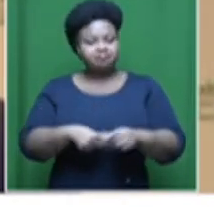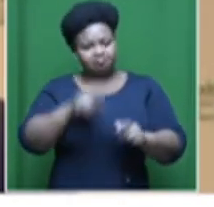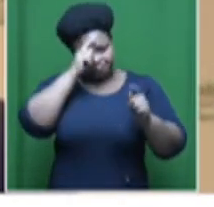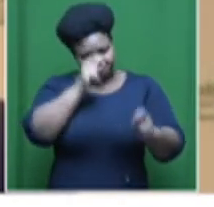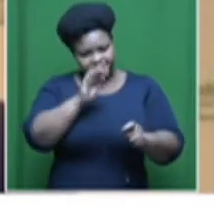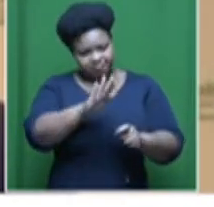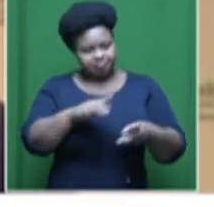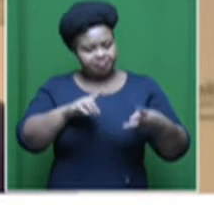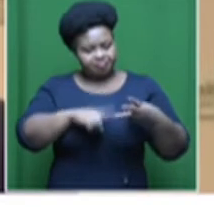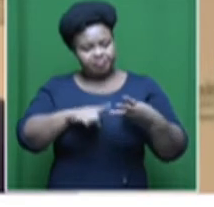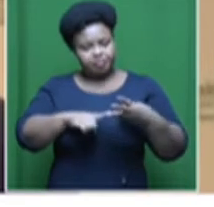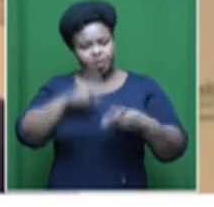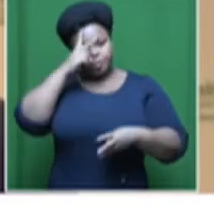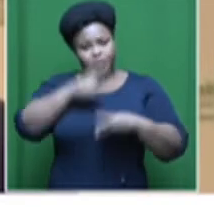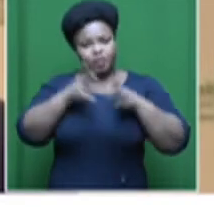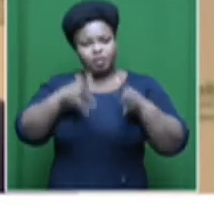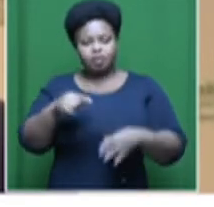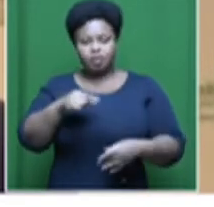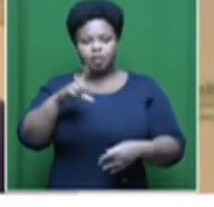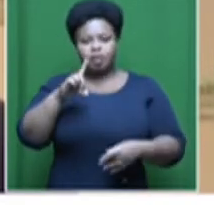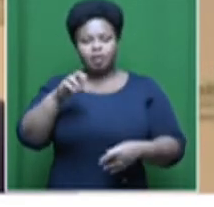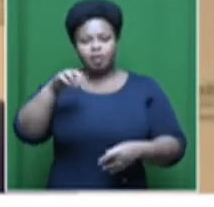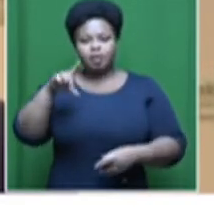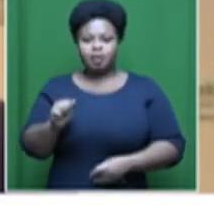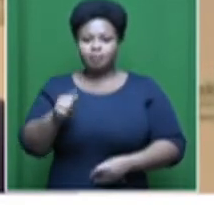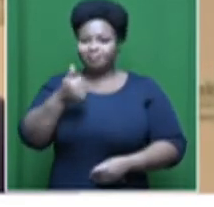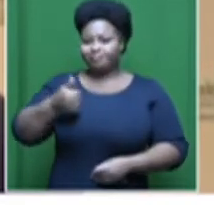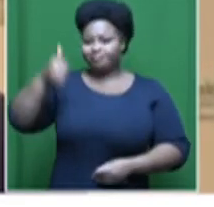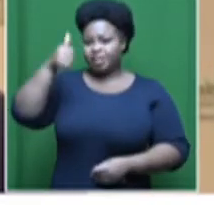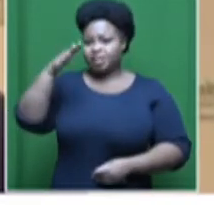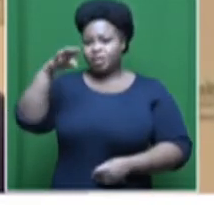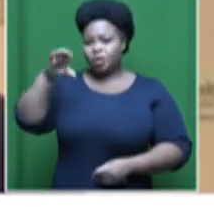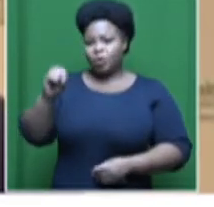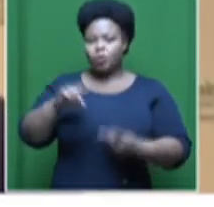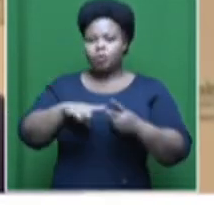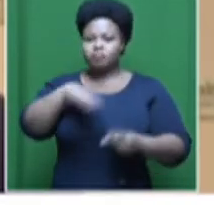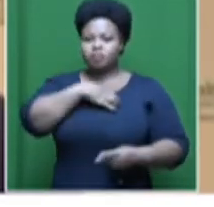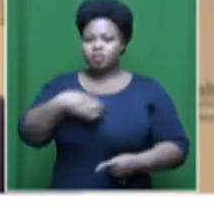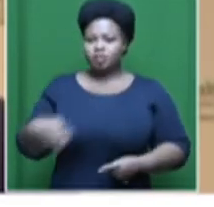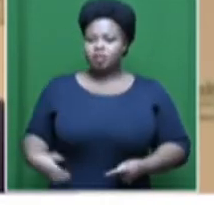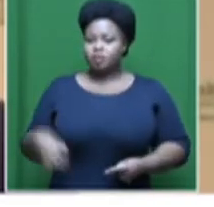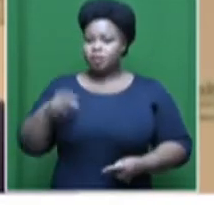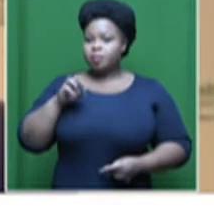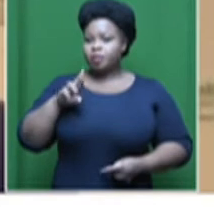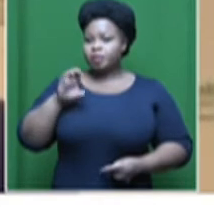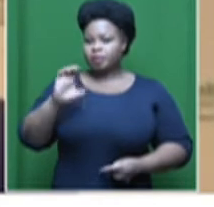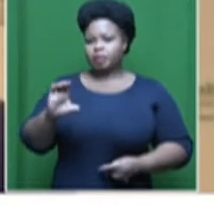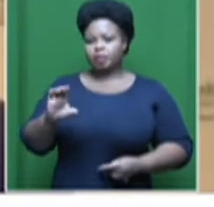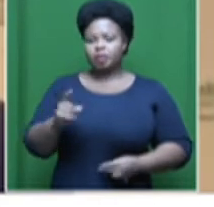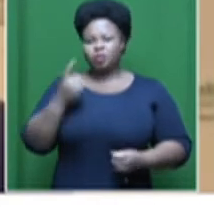Glenda Gray, CEO and president of the MRC, and also one of the leading